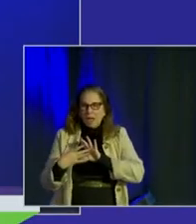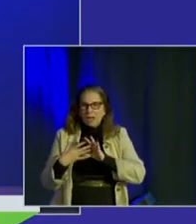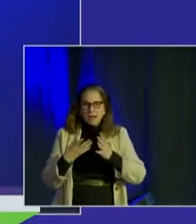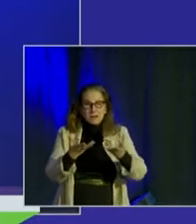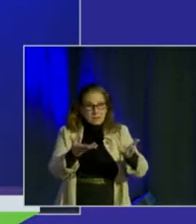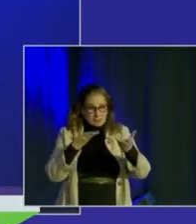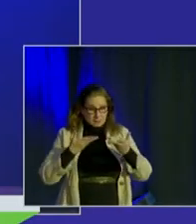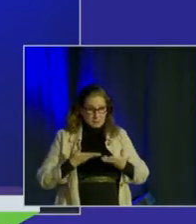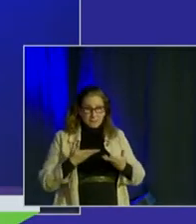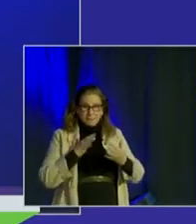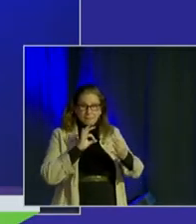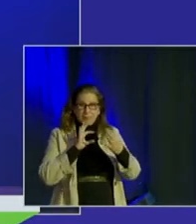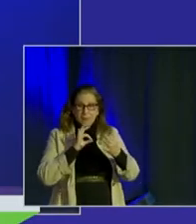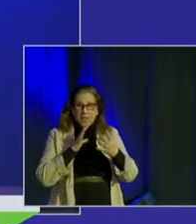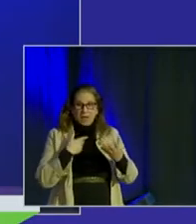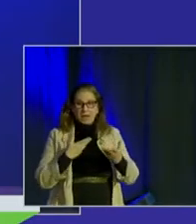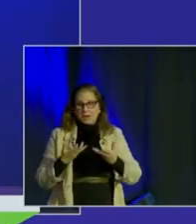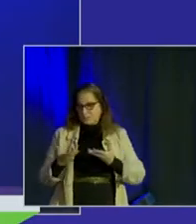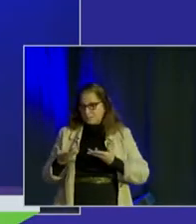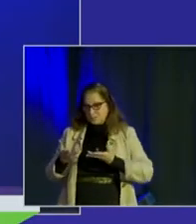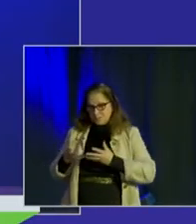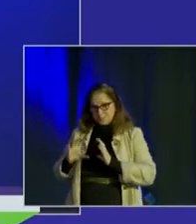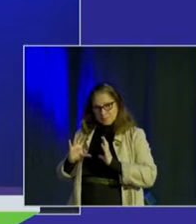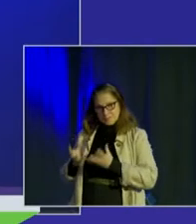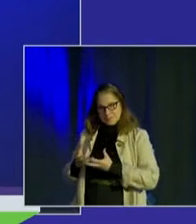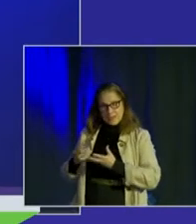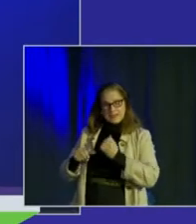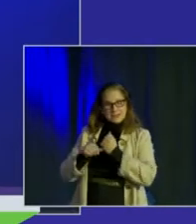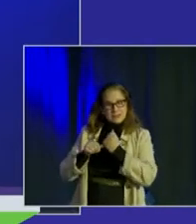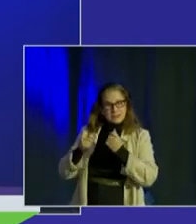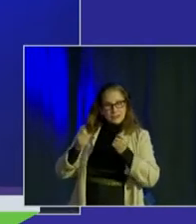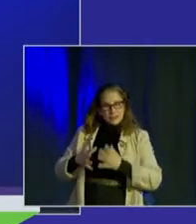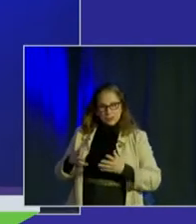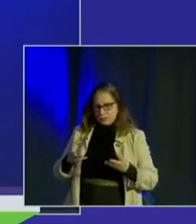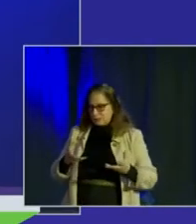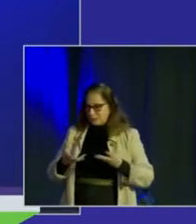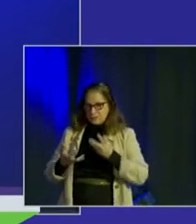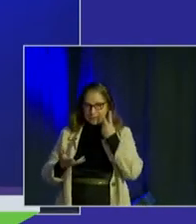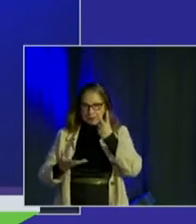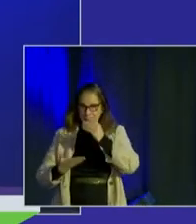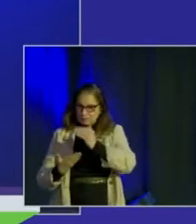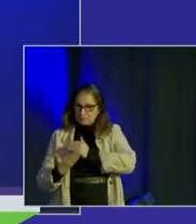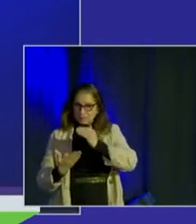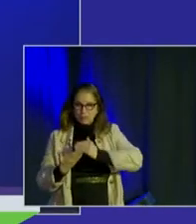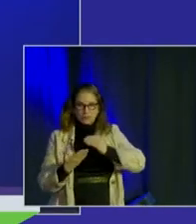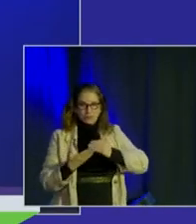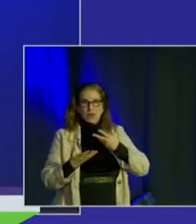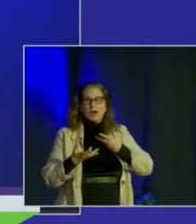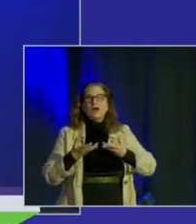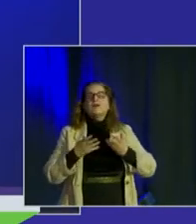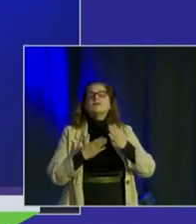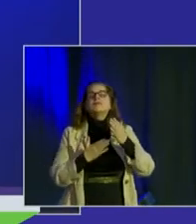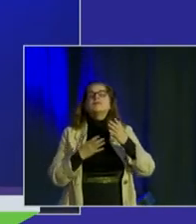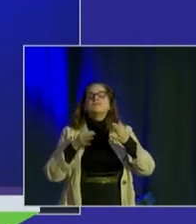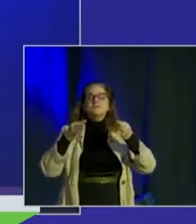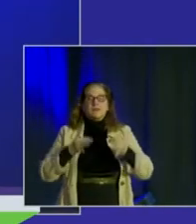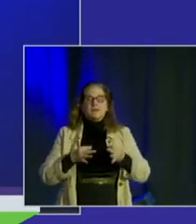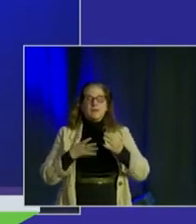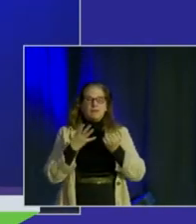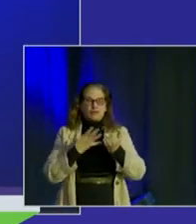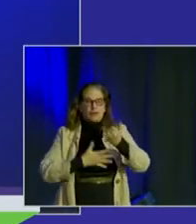deputy mayors and agency directors, I've also heard the recommendations of the community. I've also